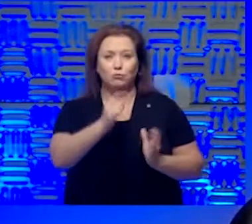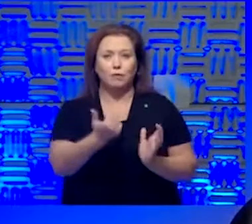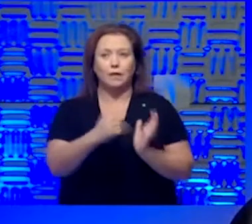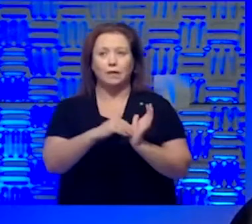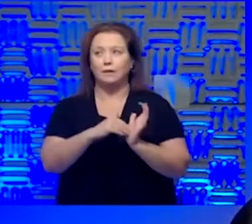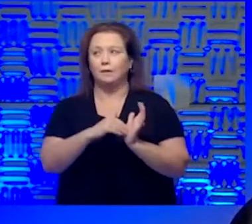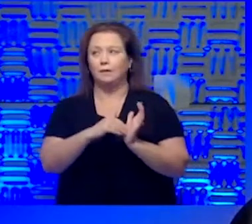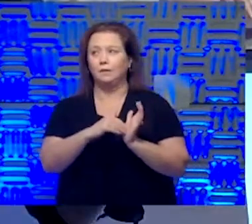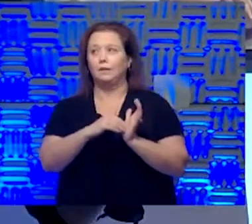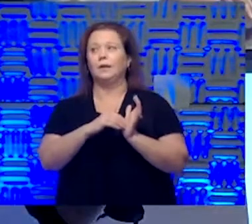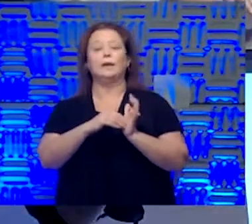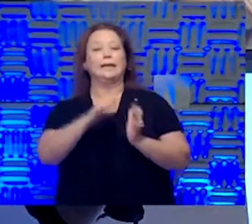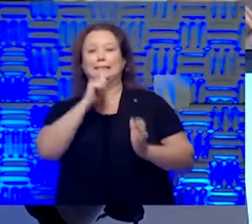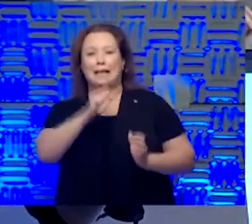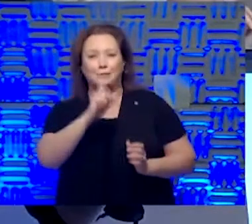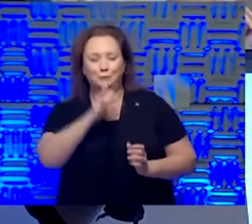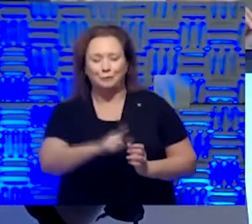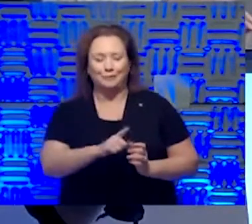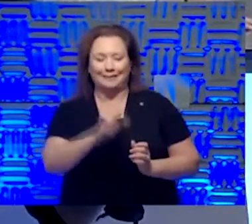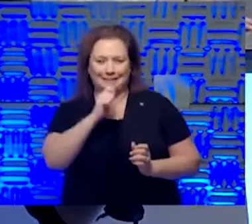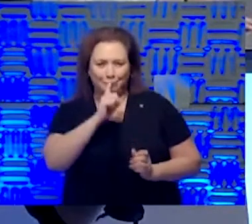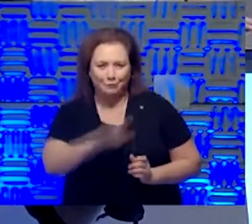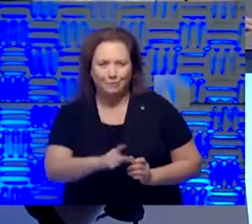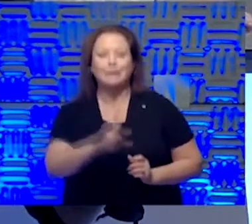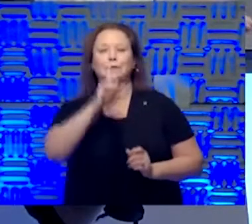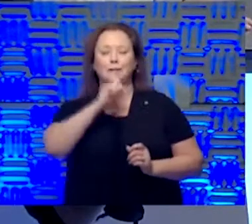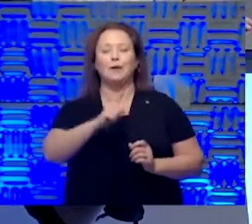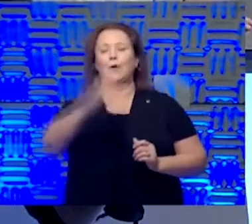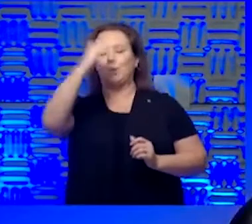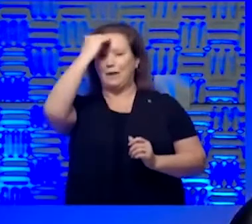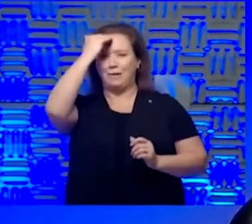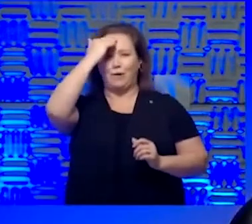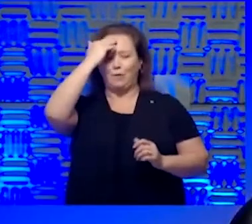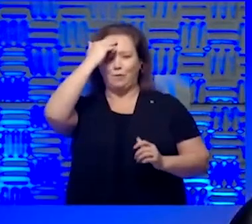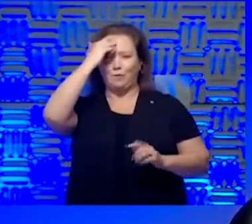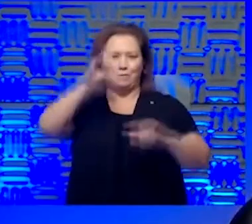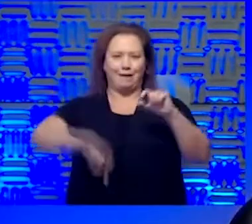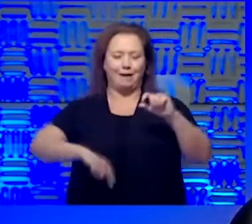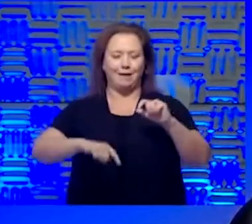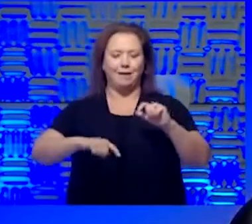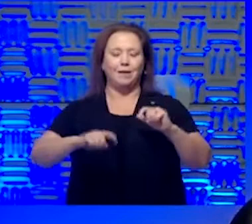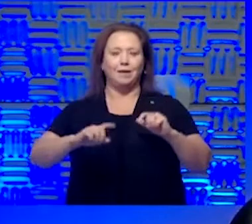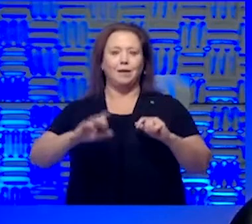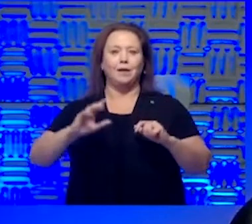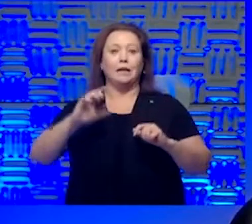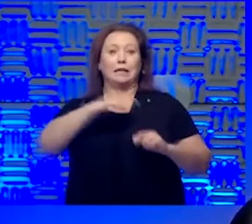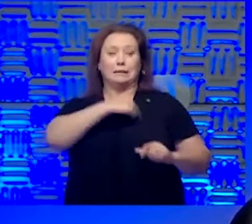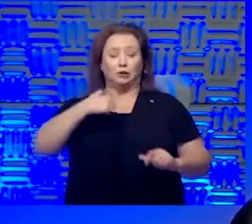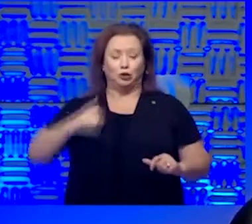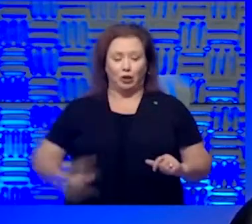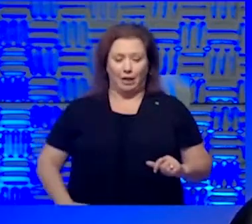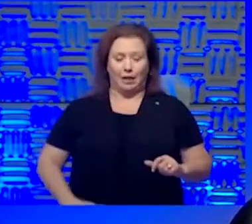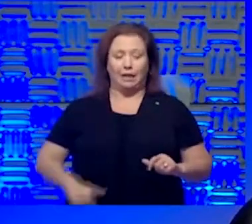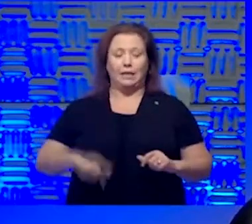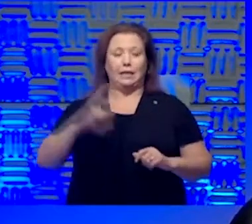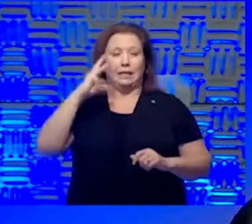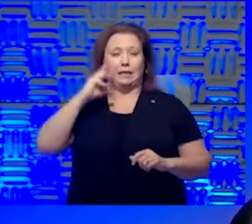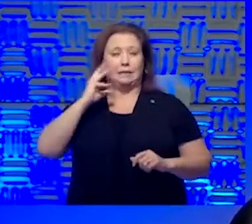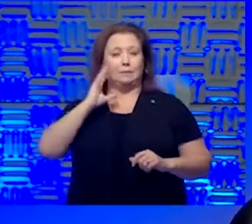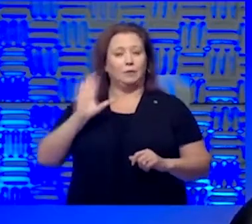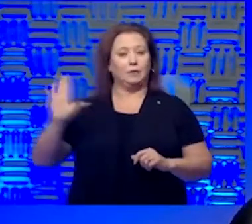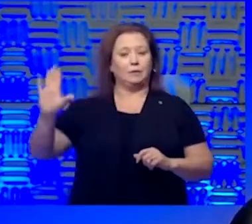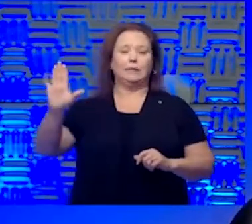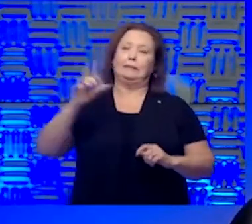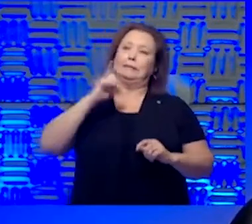no, Dana, it is not true. It is not true. We know that early on in China, the China experience, they